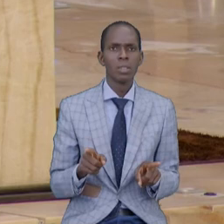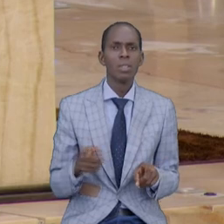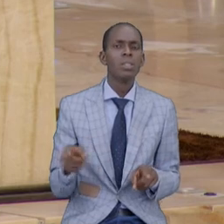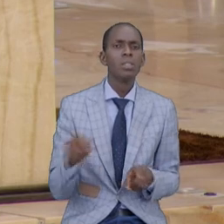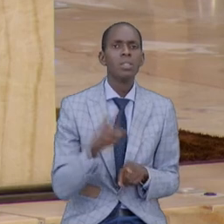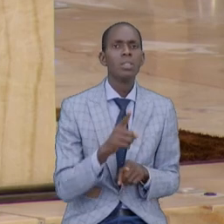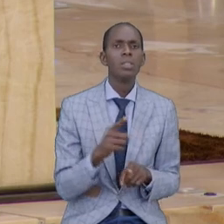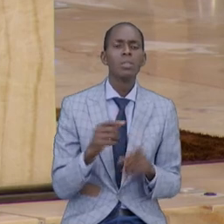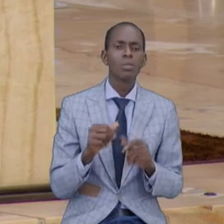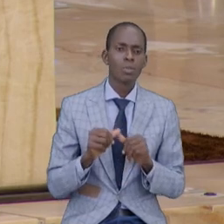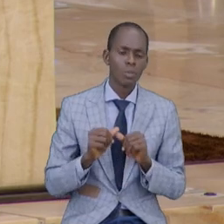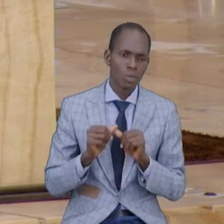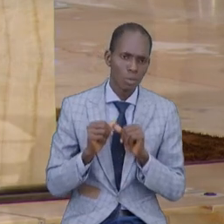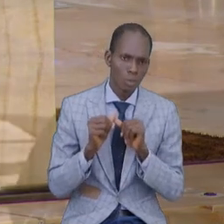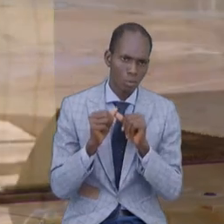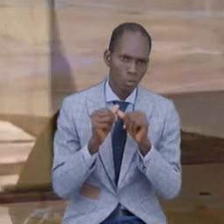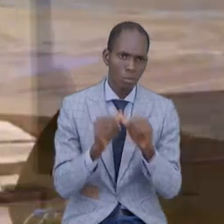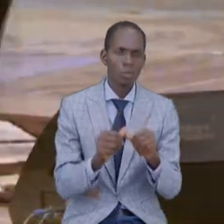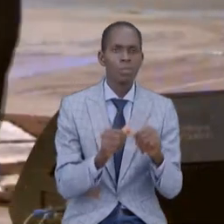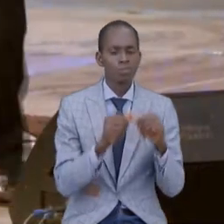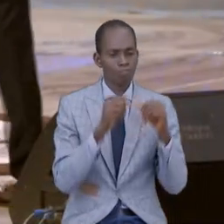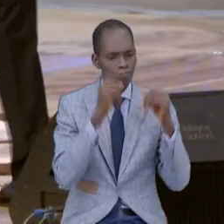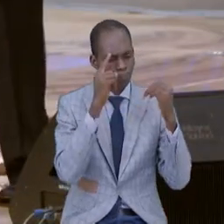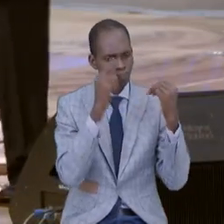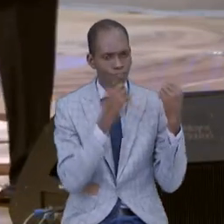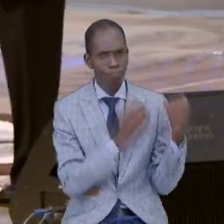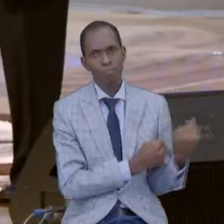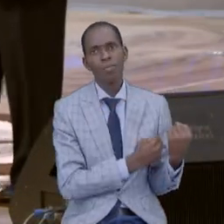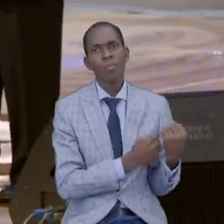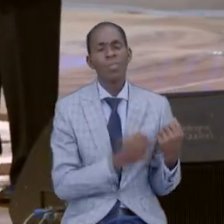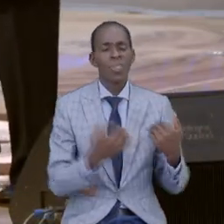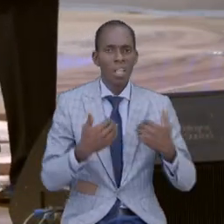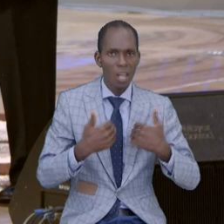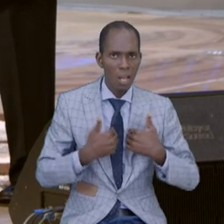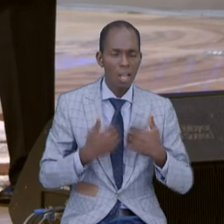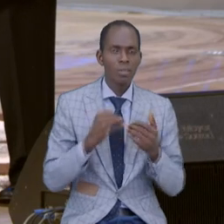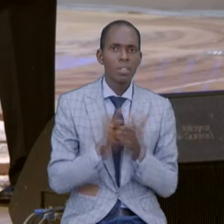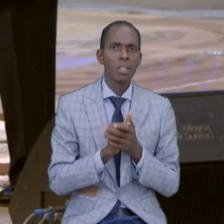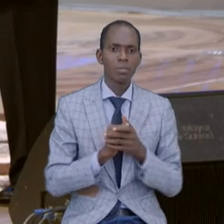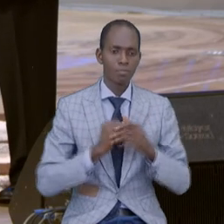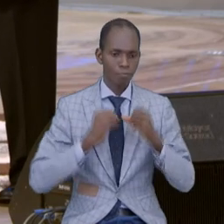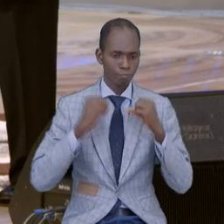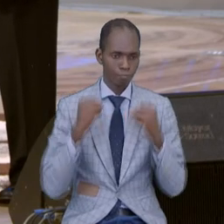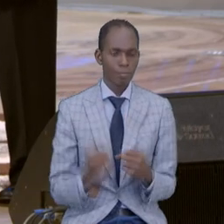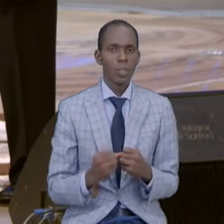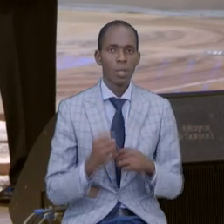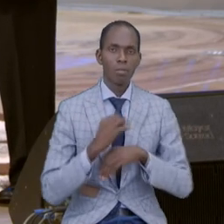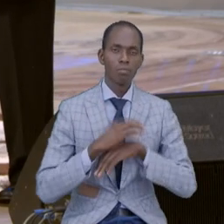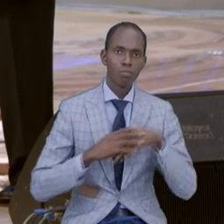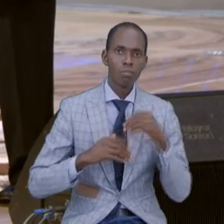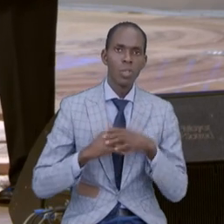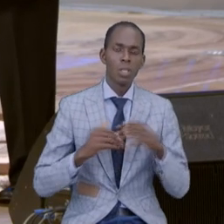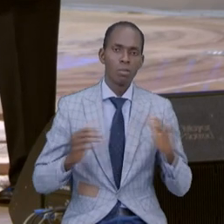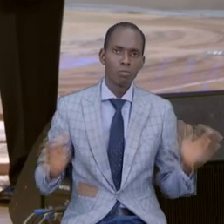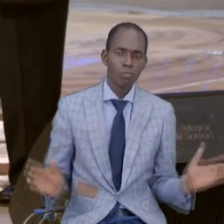held on courageously. They had fortitude, firmness, and courage,